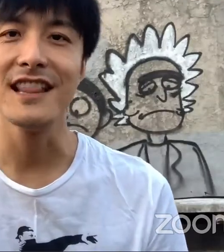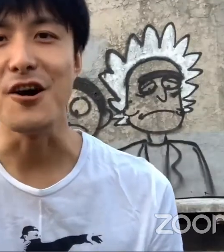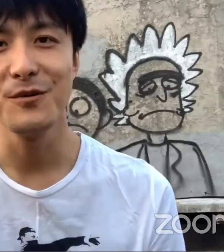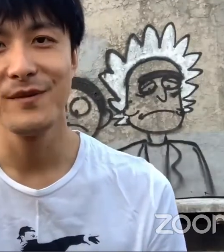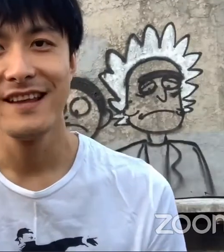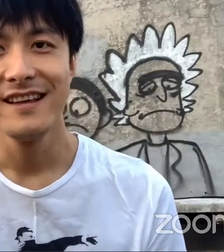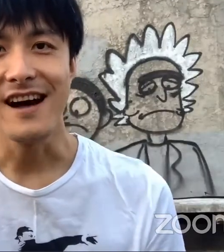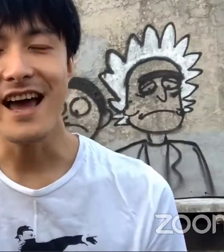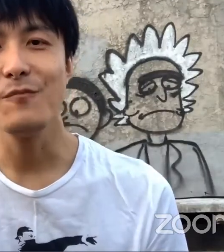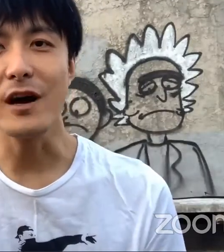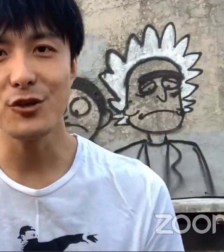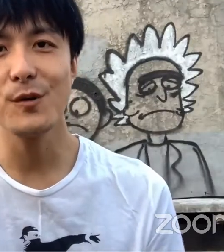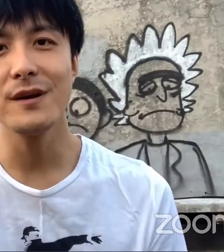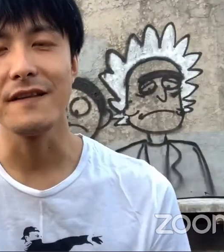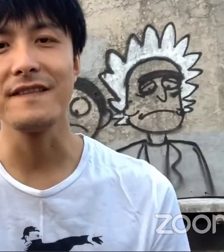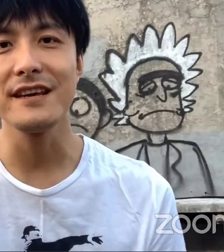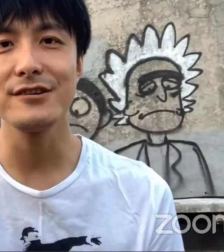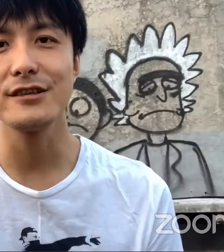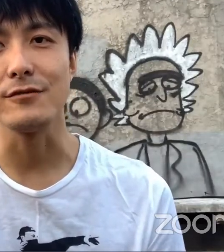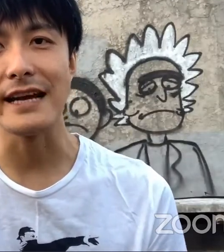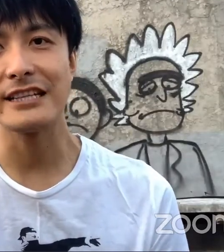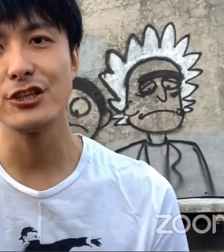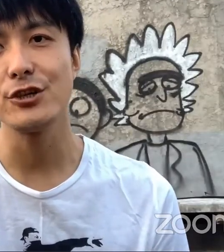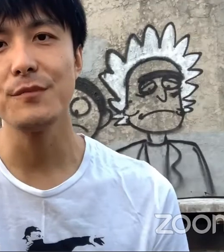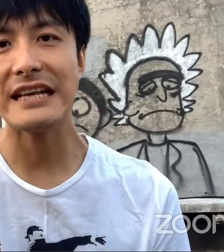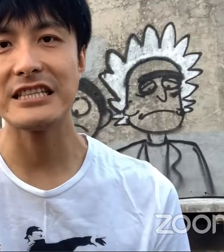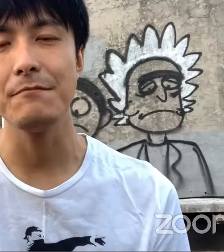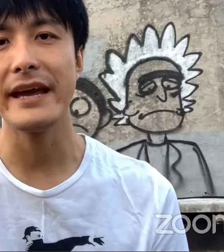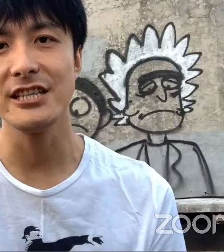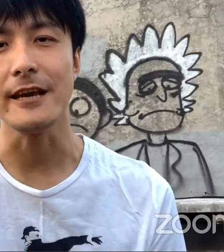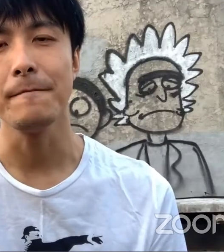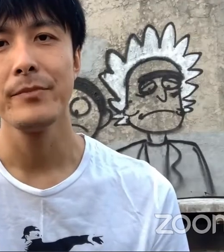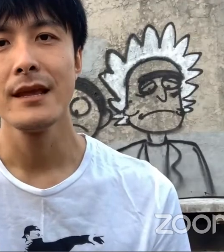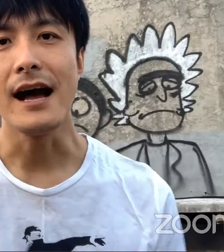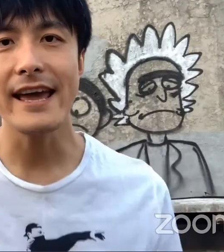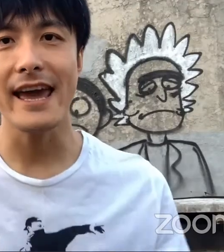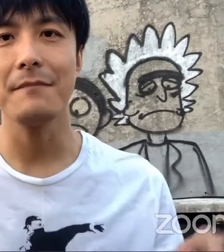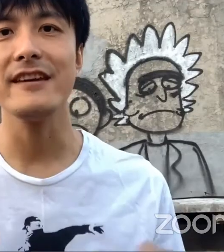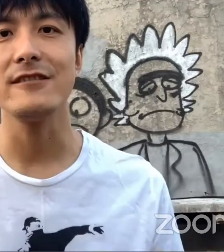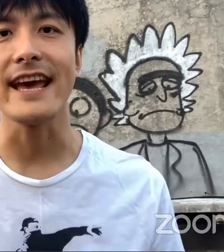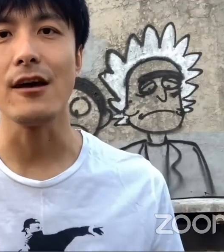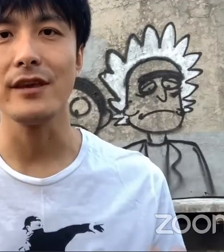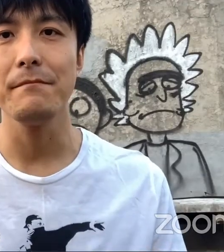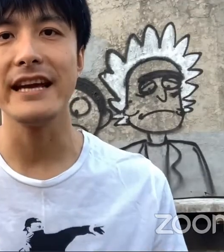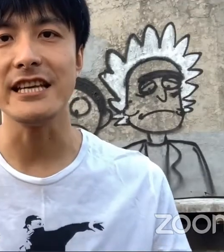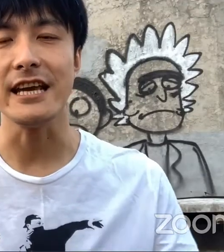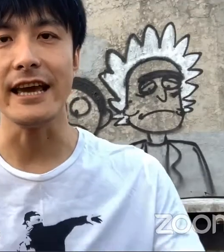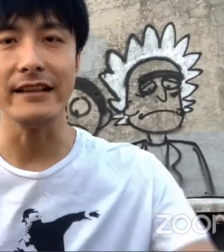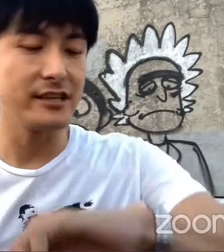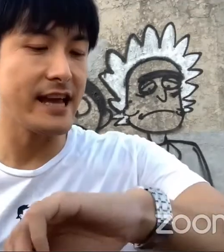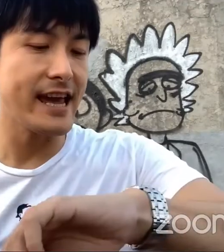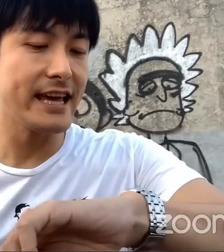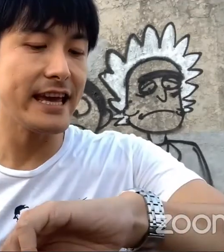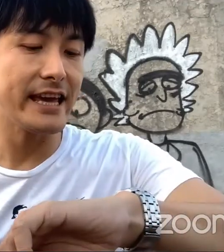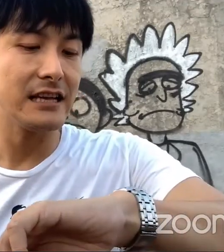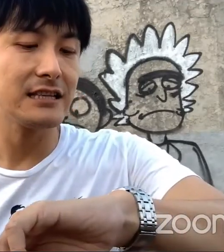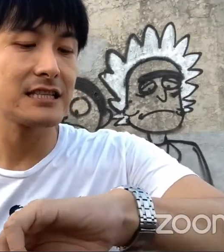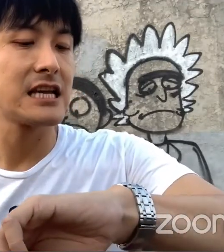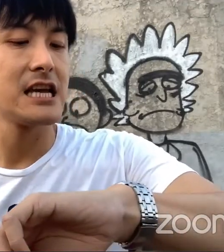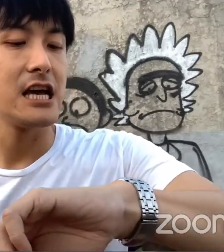Hello, I am Wang Chong, a theater director based in Beijing. I am here now in Beijing and today